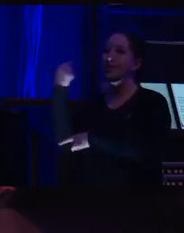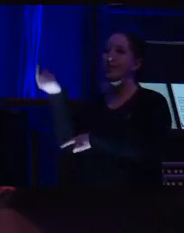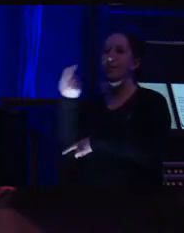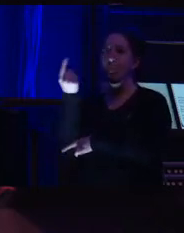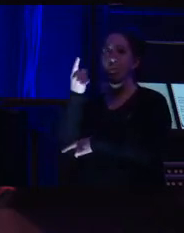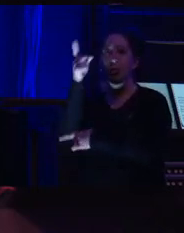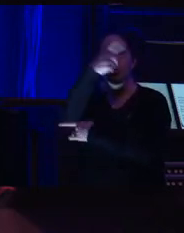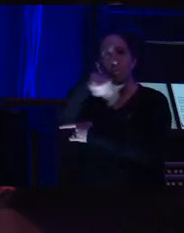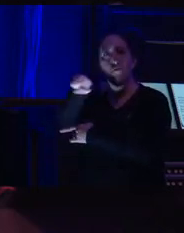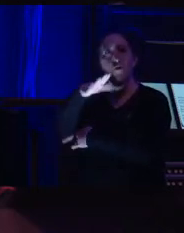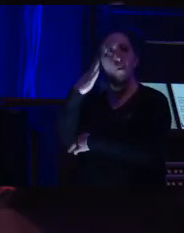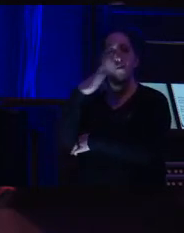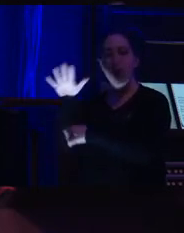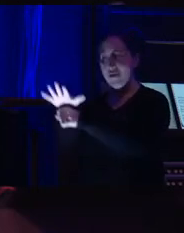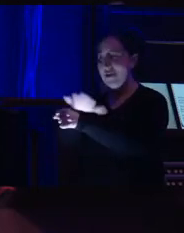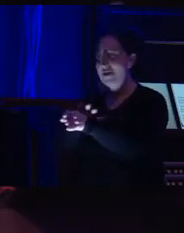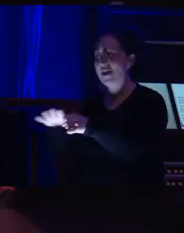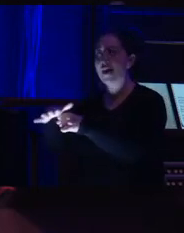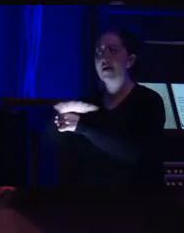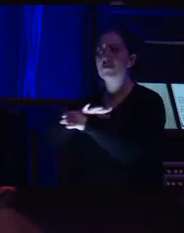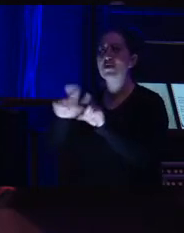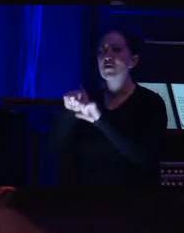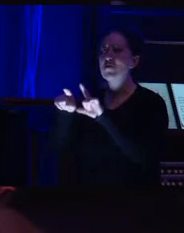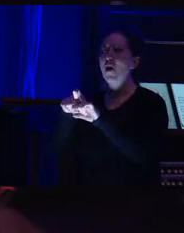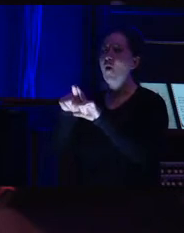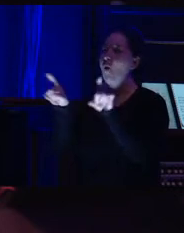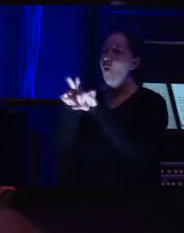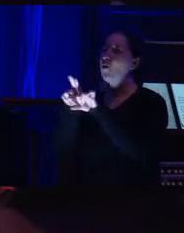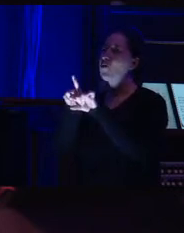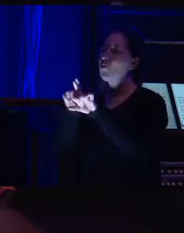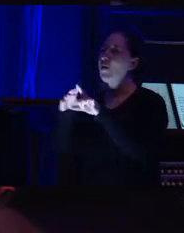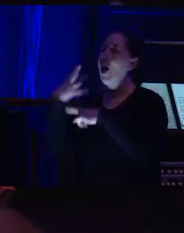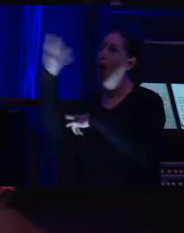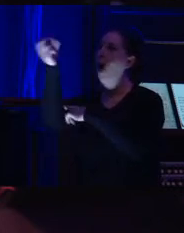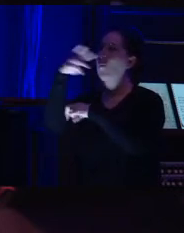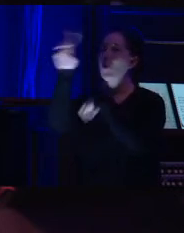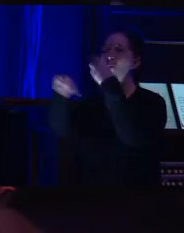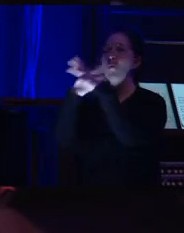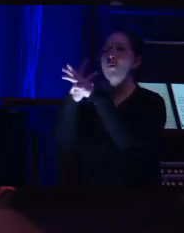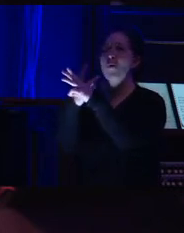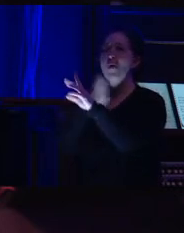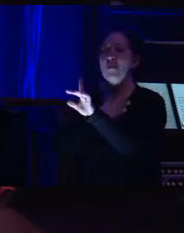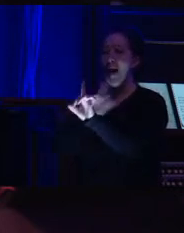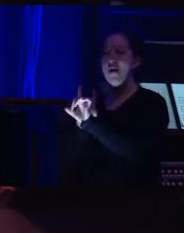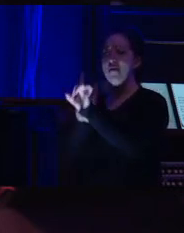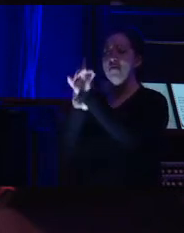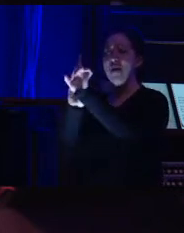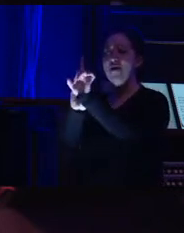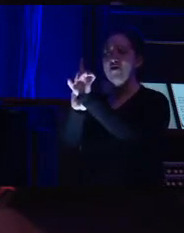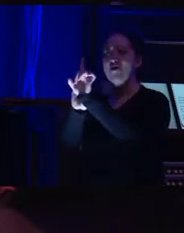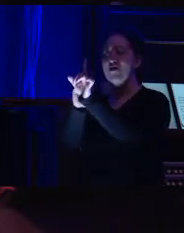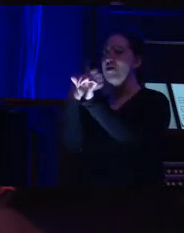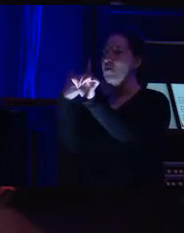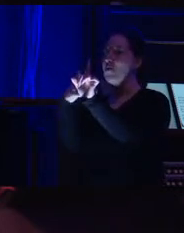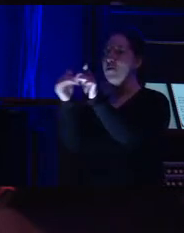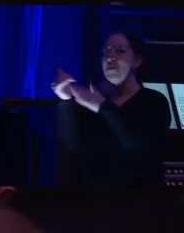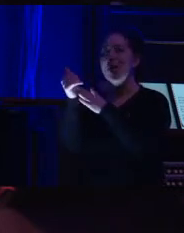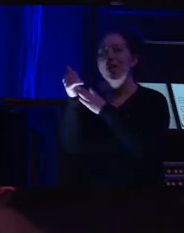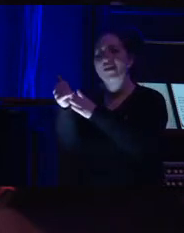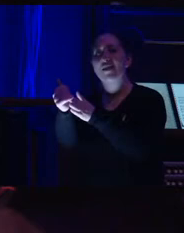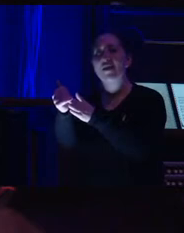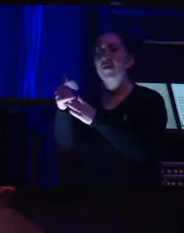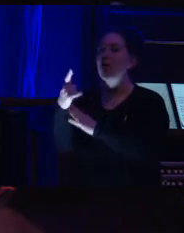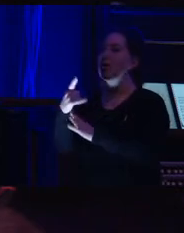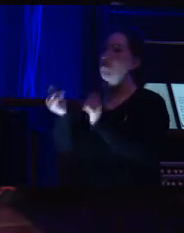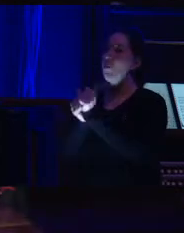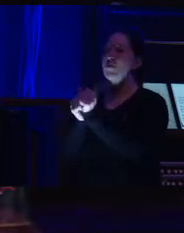campus, but also around the world. My mentor and my guide and one of the most outstanding